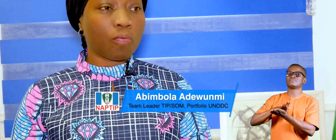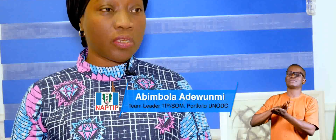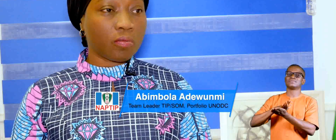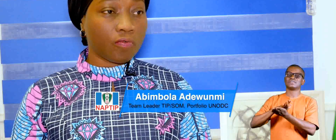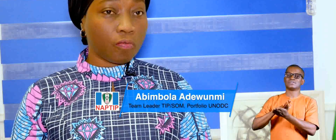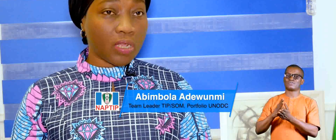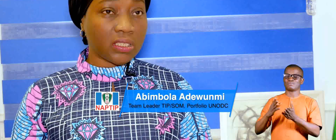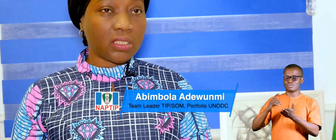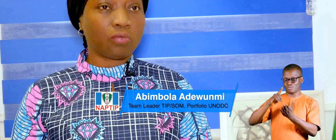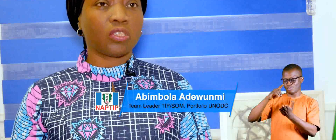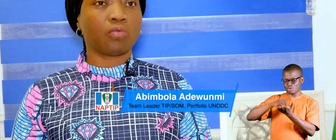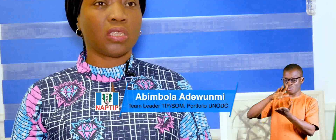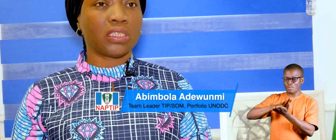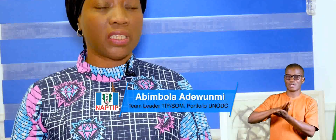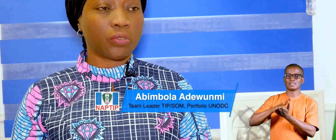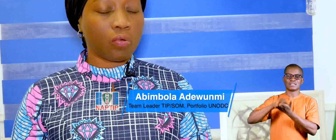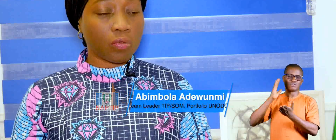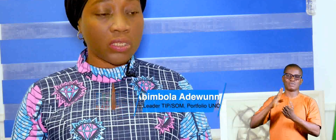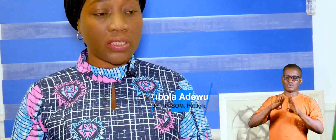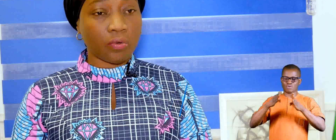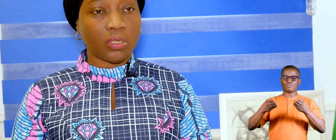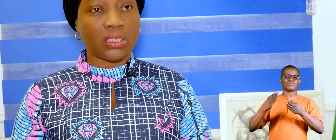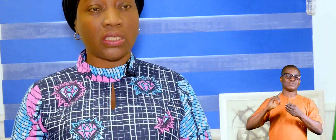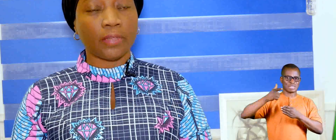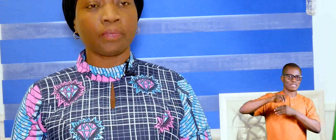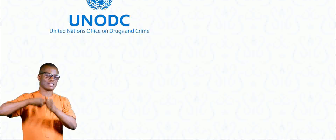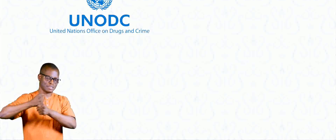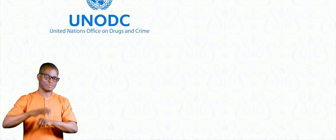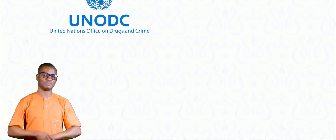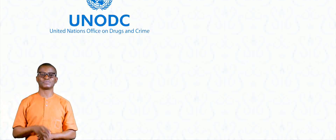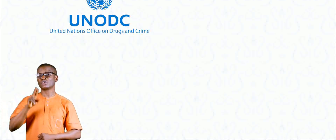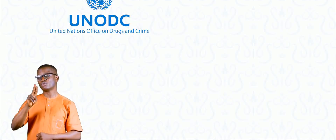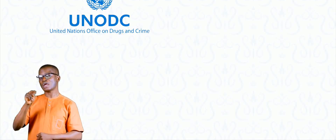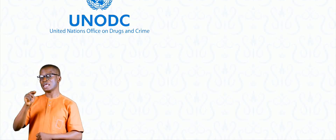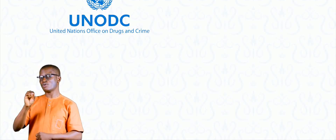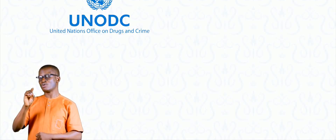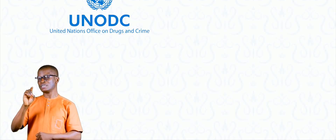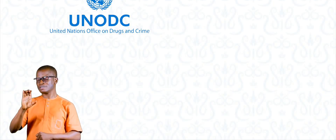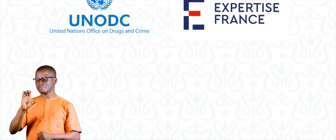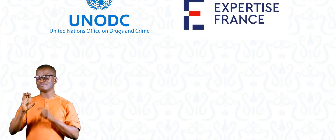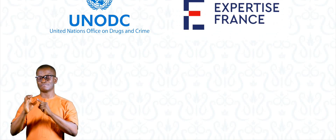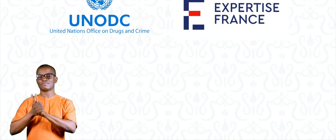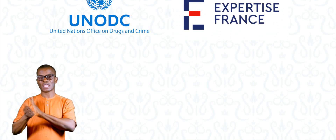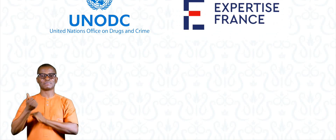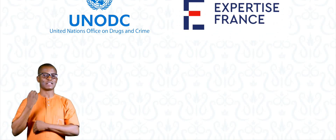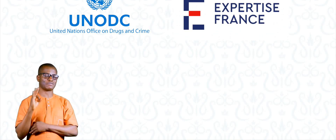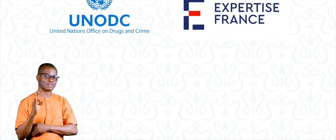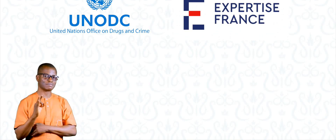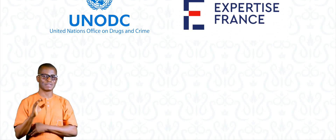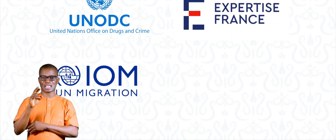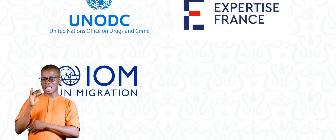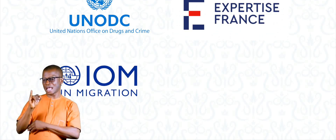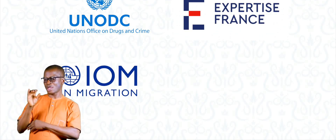into a compendium of good practices, which we intend to launch later on in the year. The UNODC, Expertise